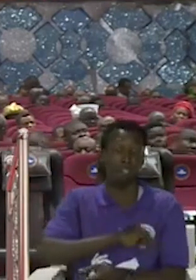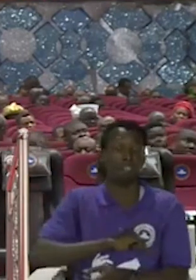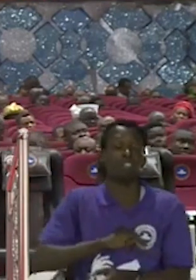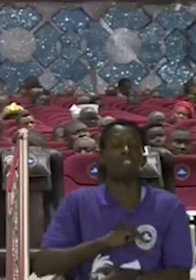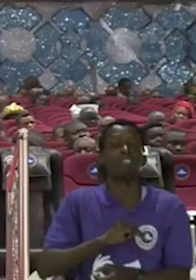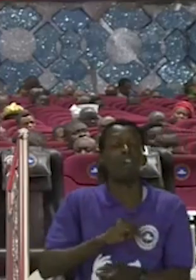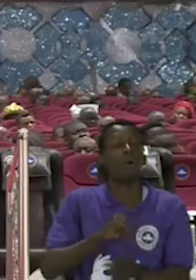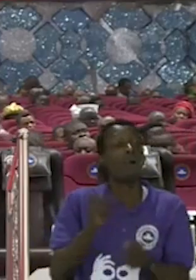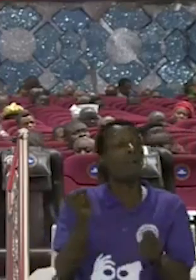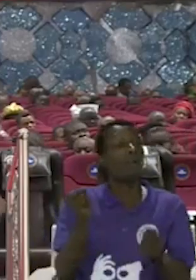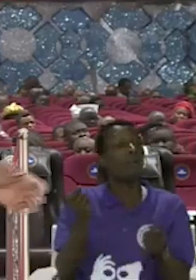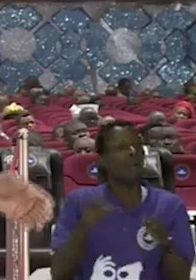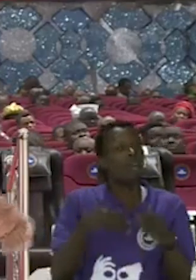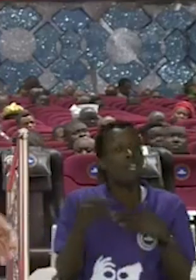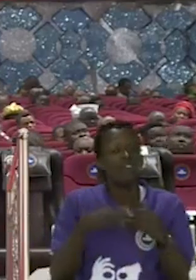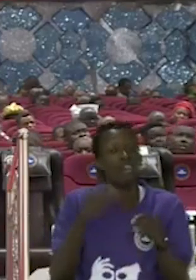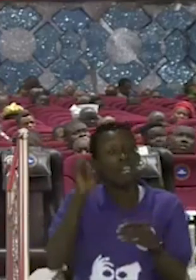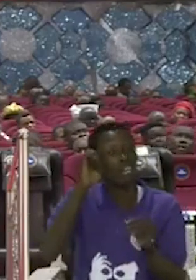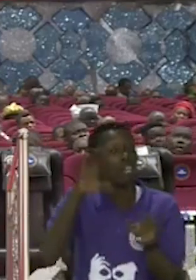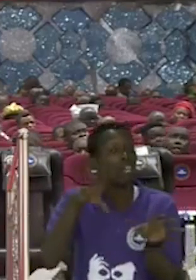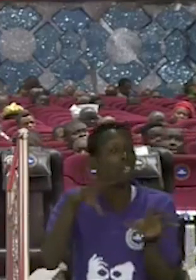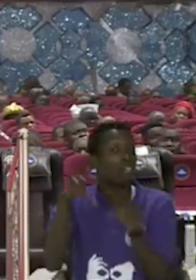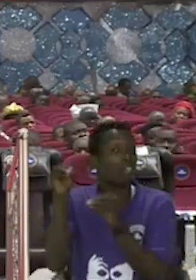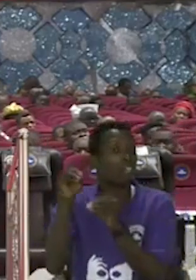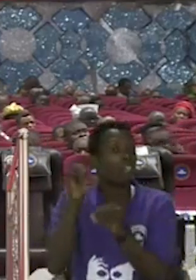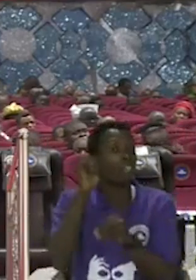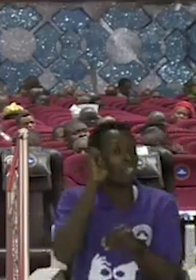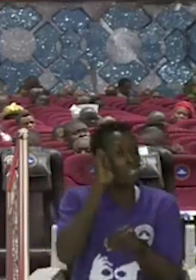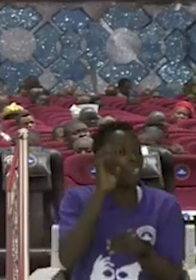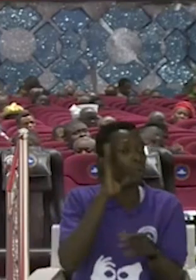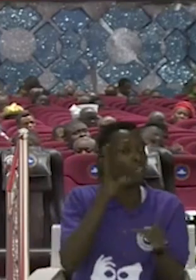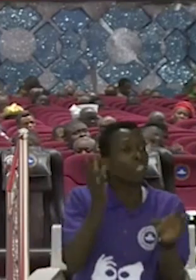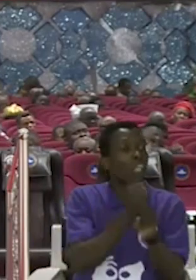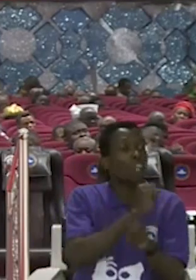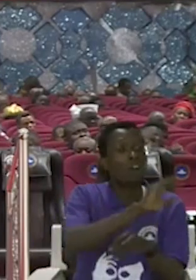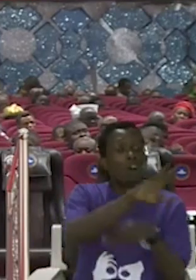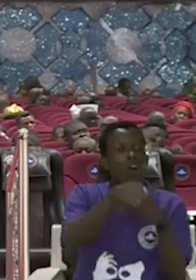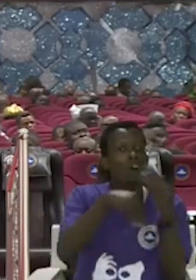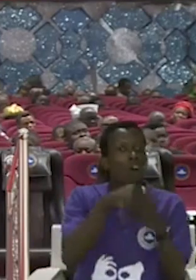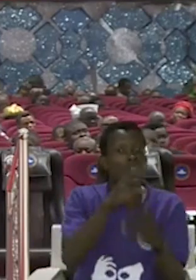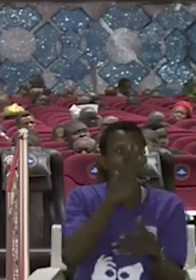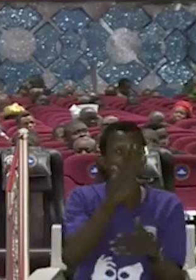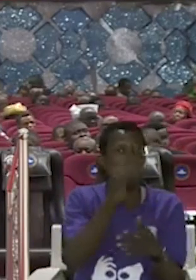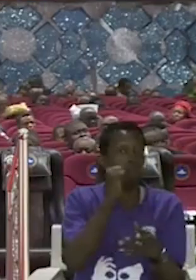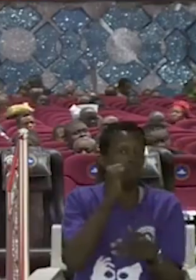went, he would take these five women along.